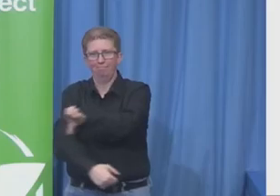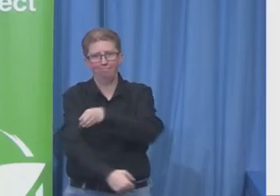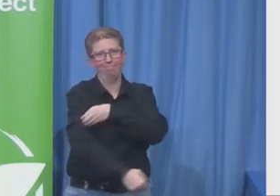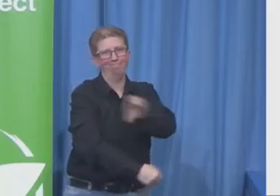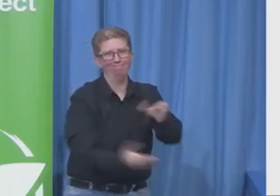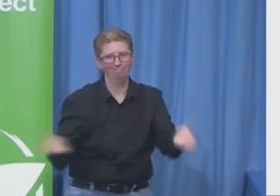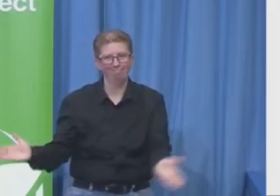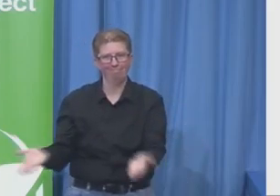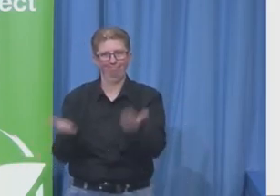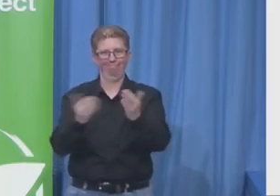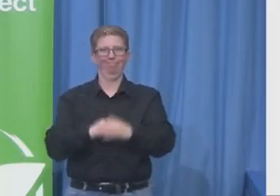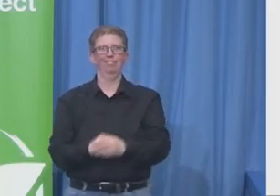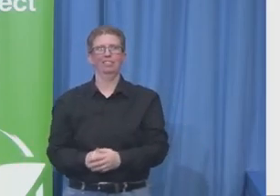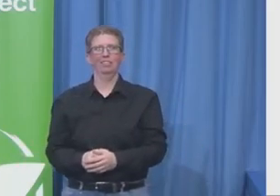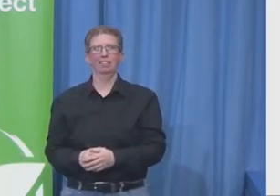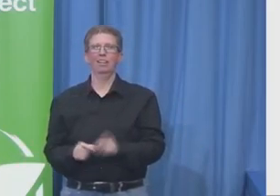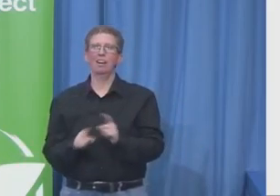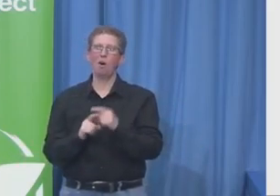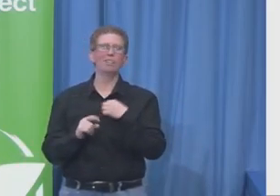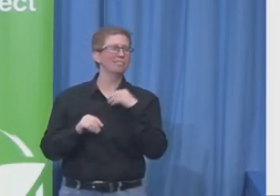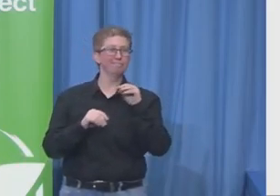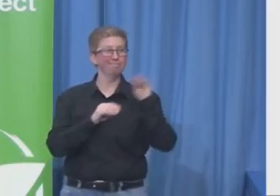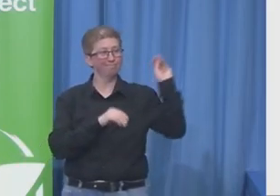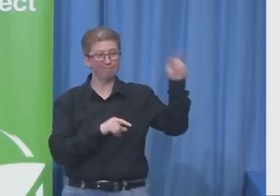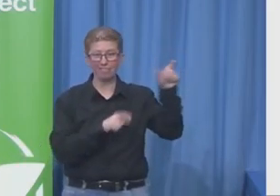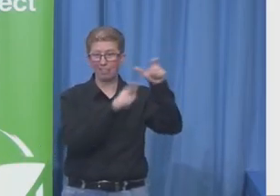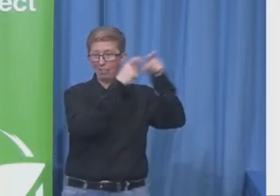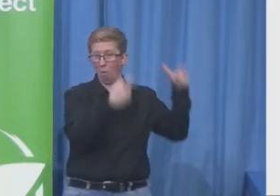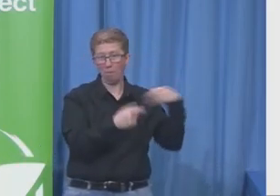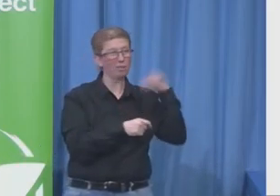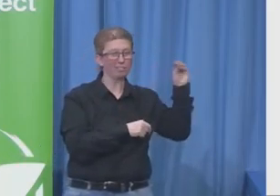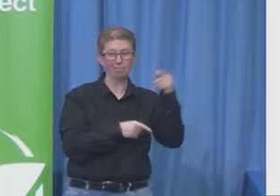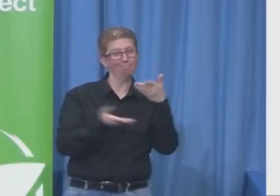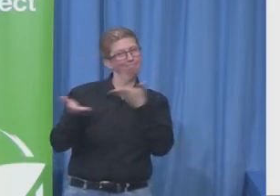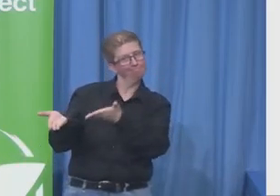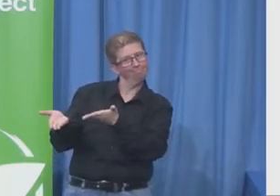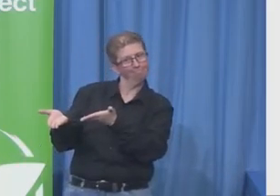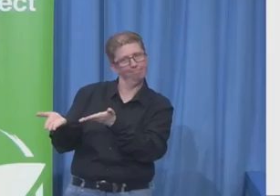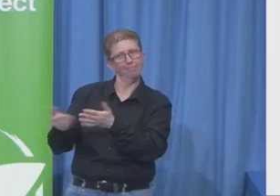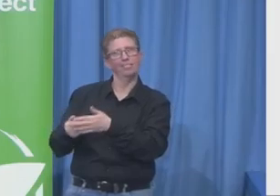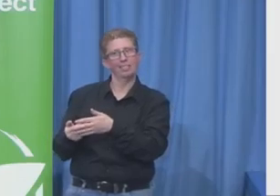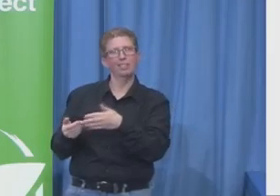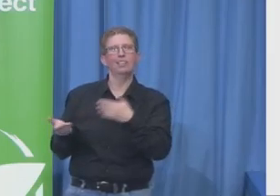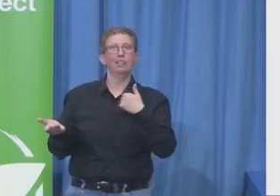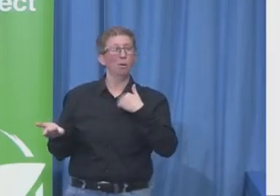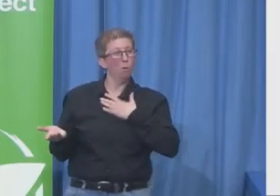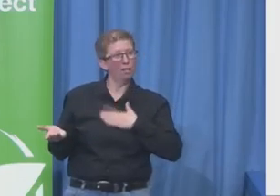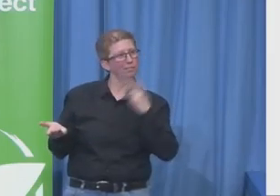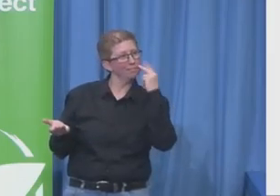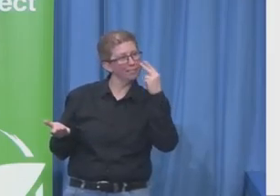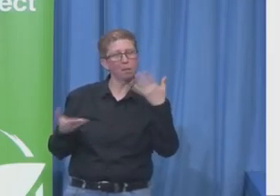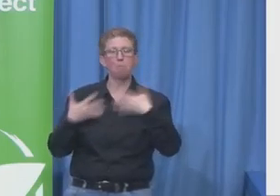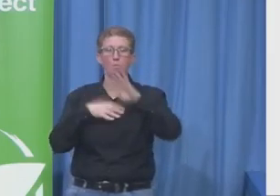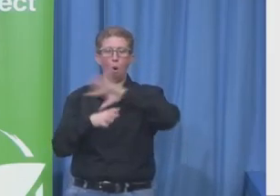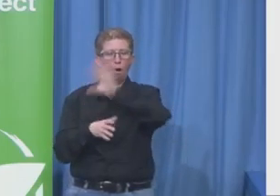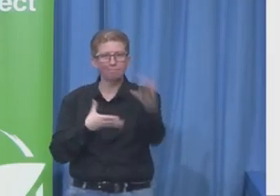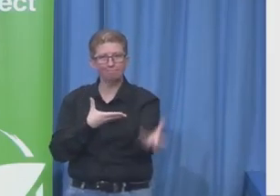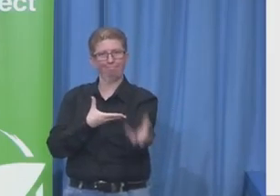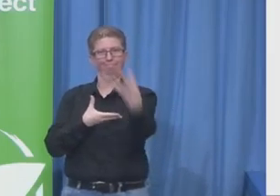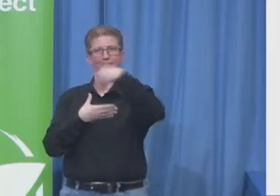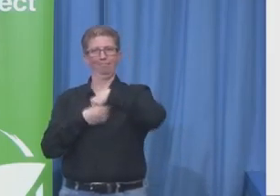also support services to be more inclusive. So we work with different kinds of services such as social services,